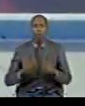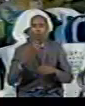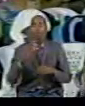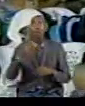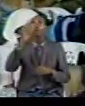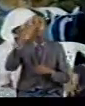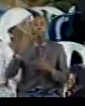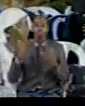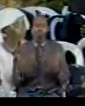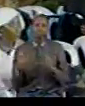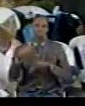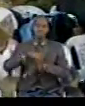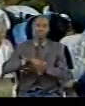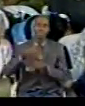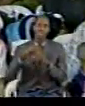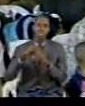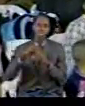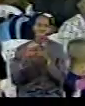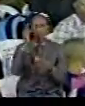Jesus' name.